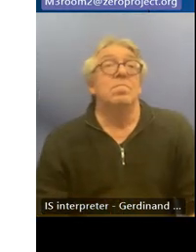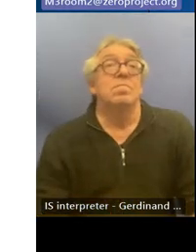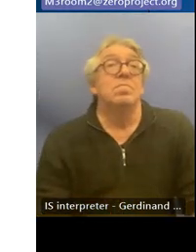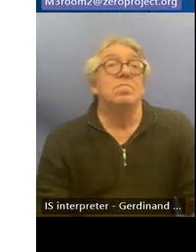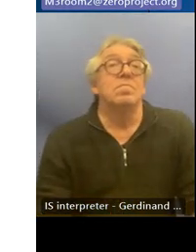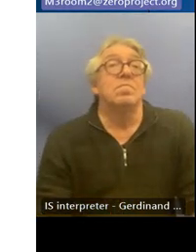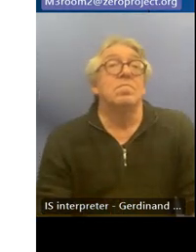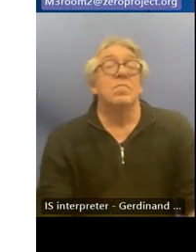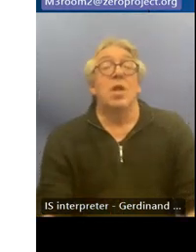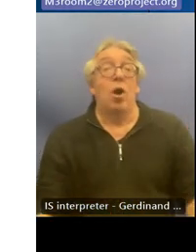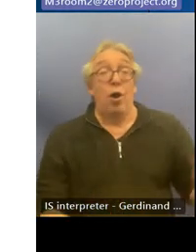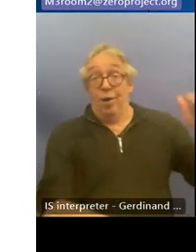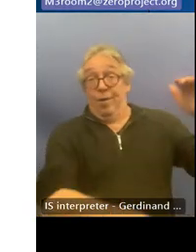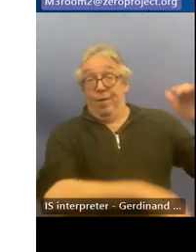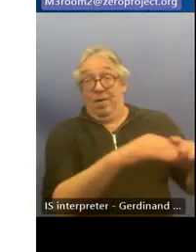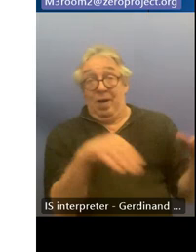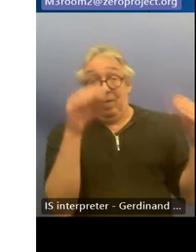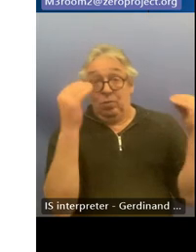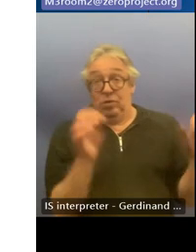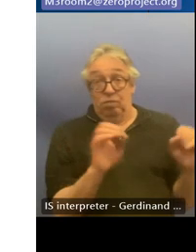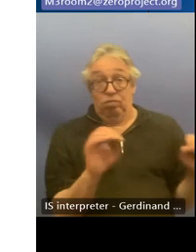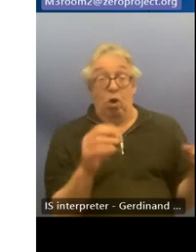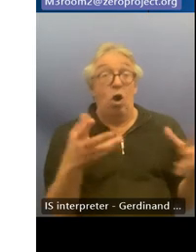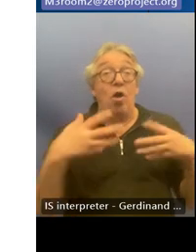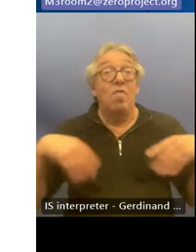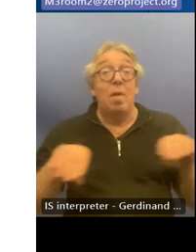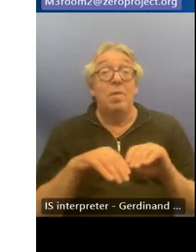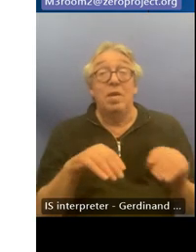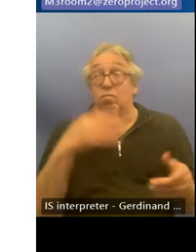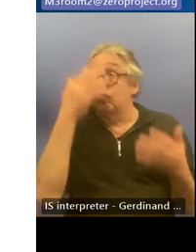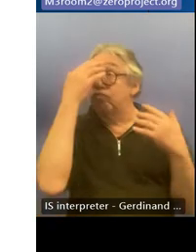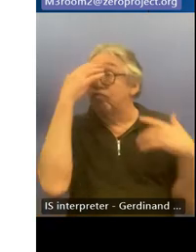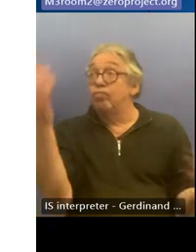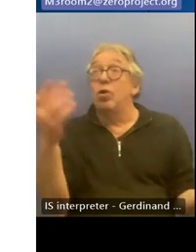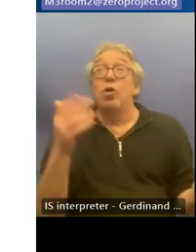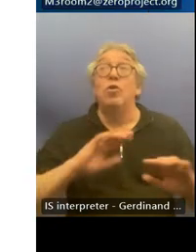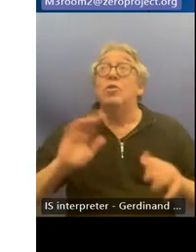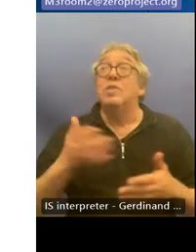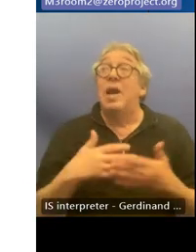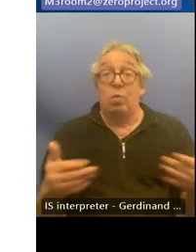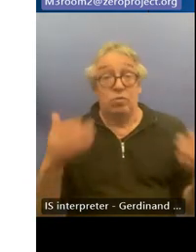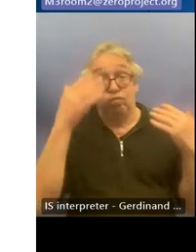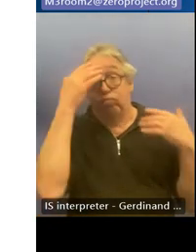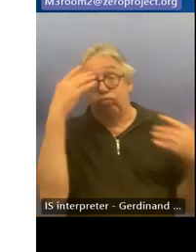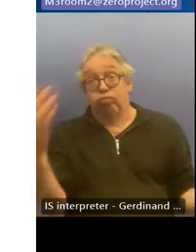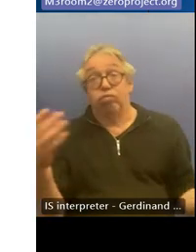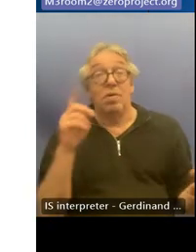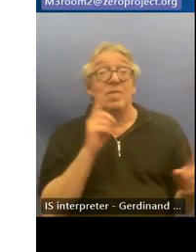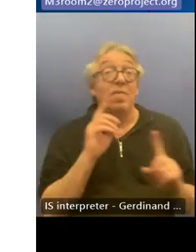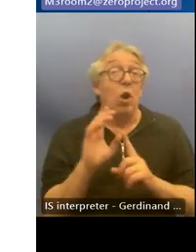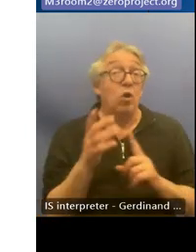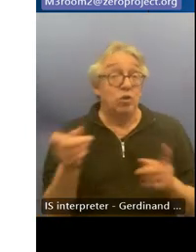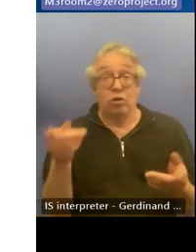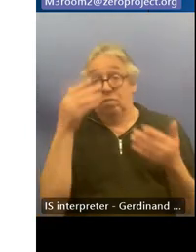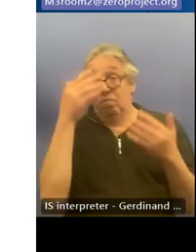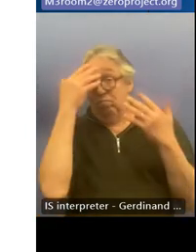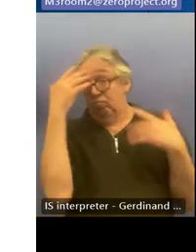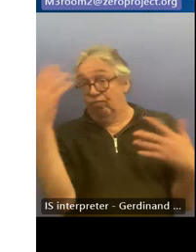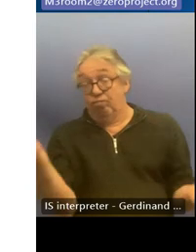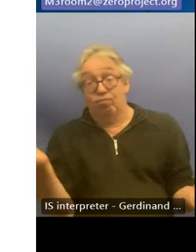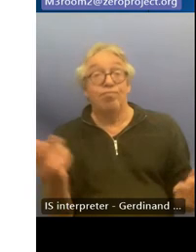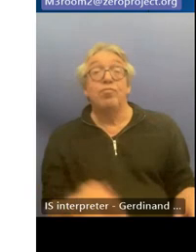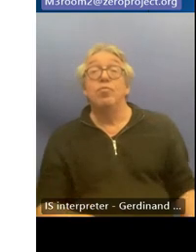early education. His family never knew anything about deaf culture or sign language. At the age of 6, he was enrolled